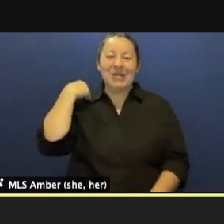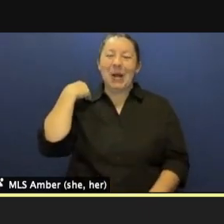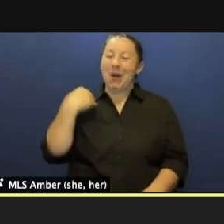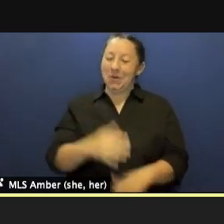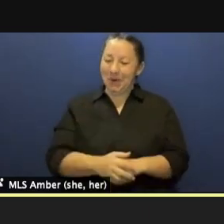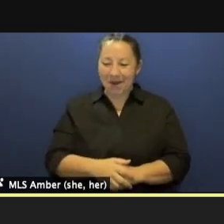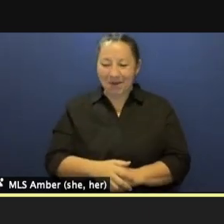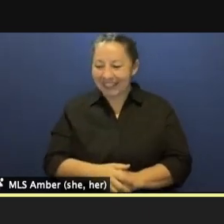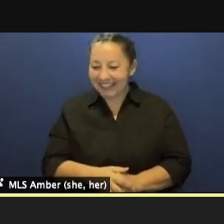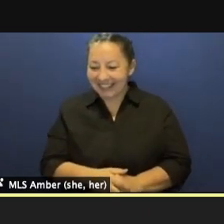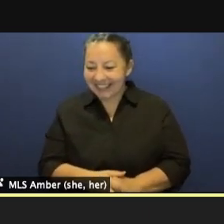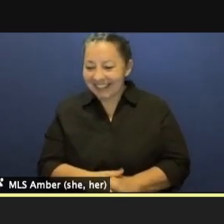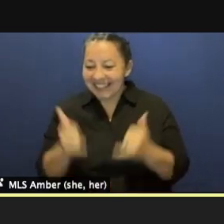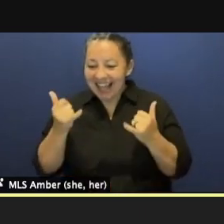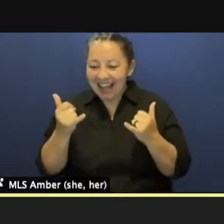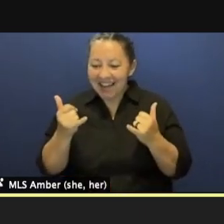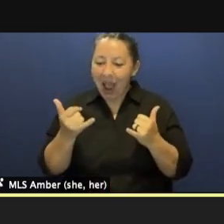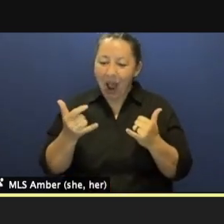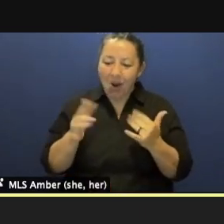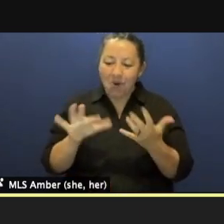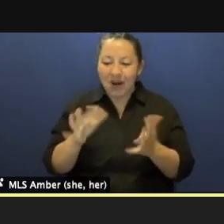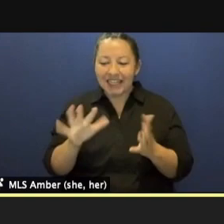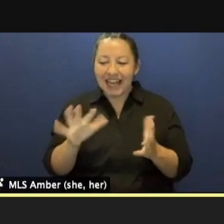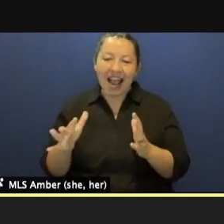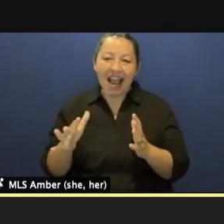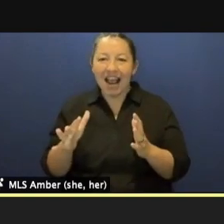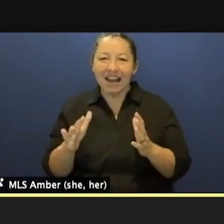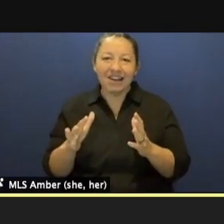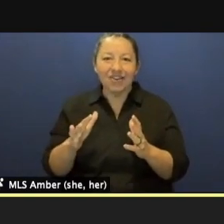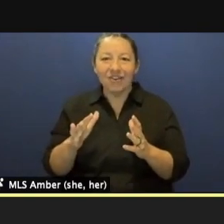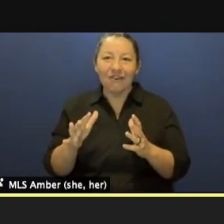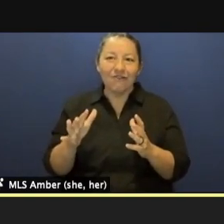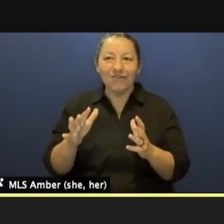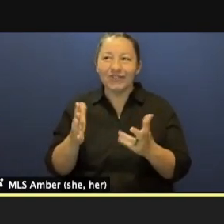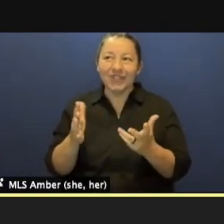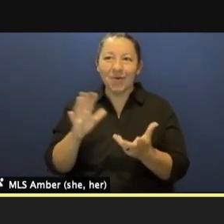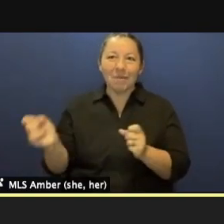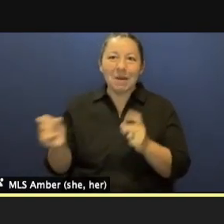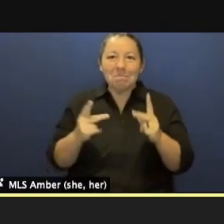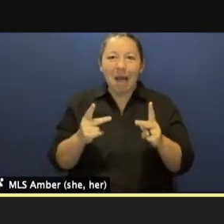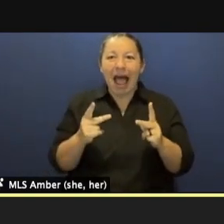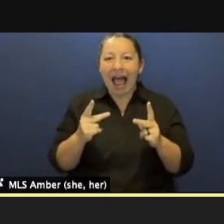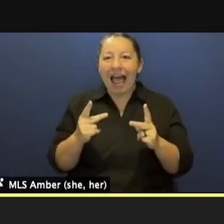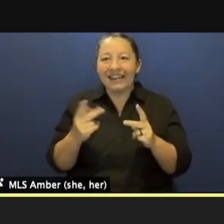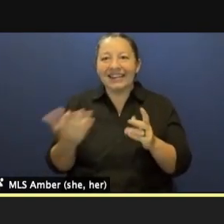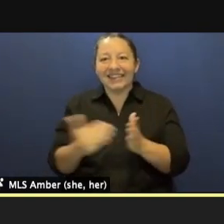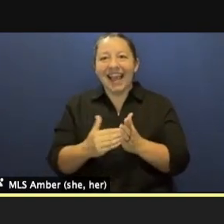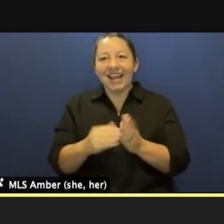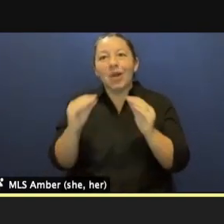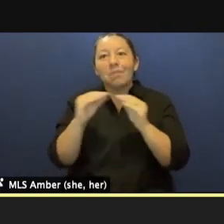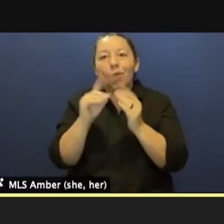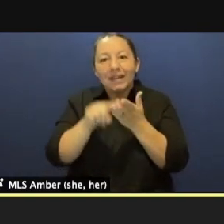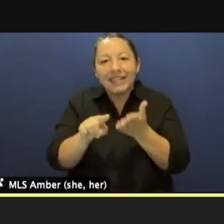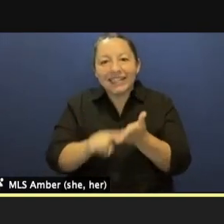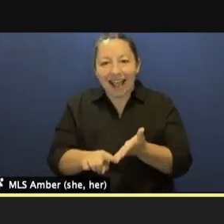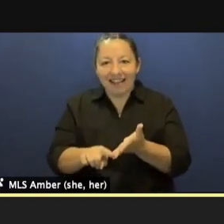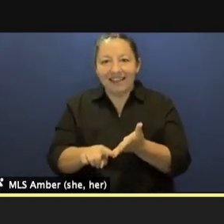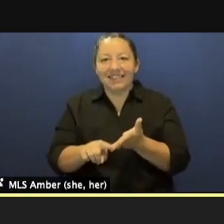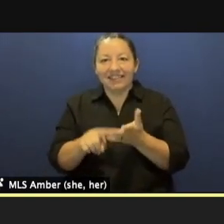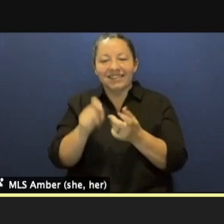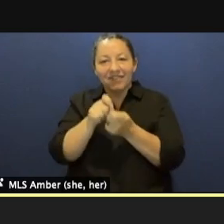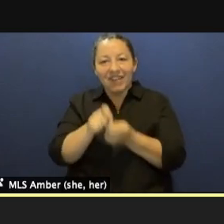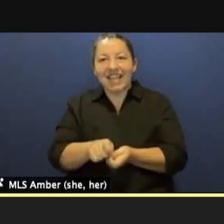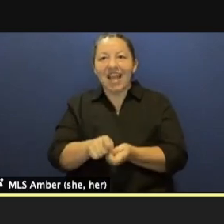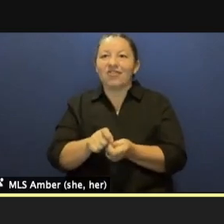And now we're kind of coming full loop and back to the moon again and doing more detailed investigations of what both LCROSS